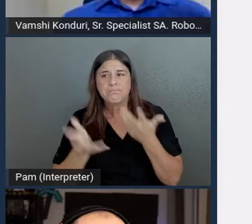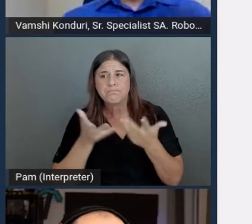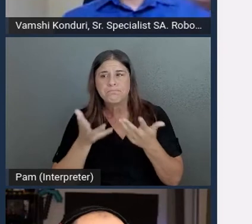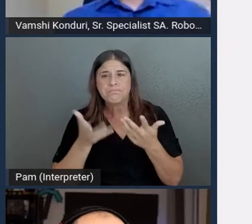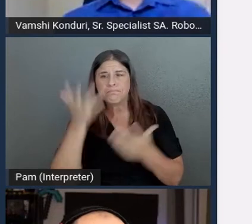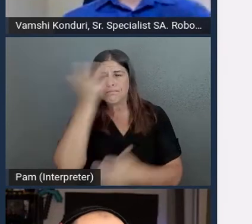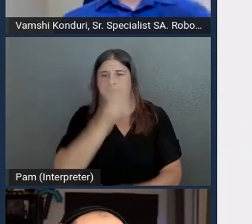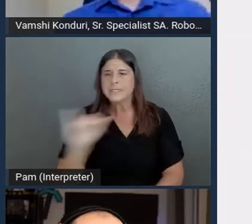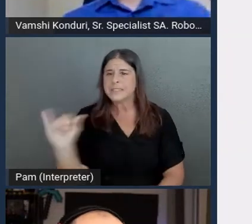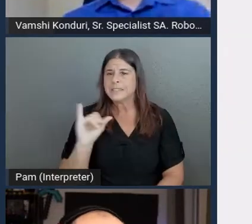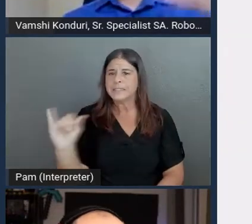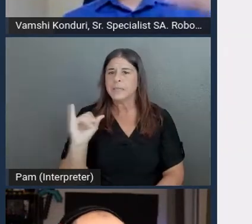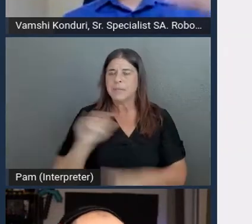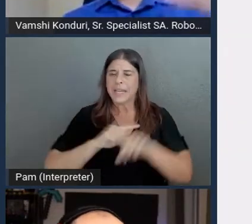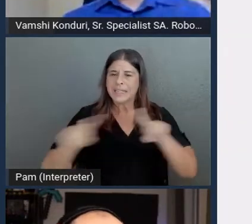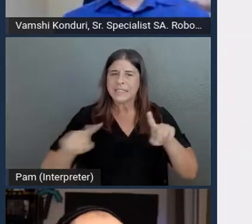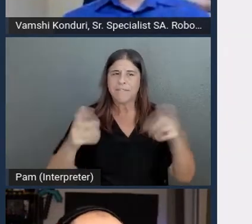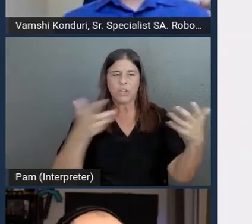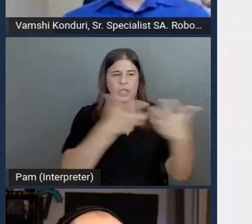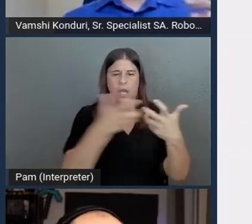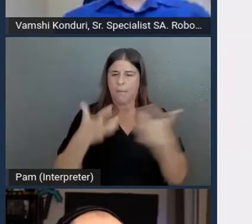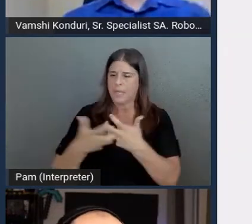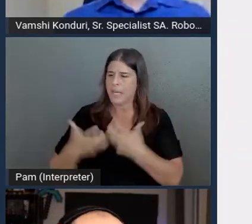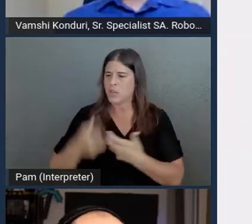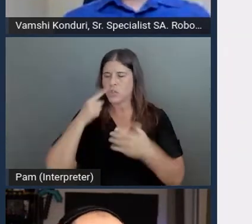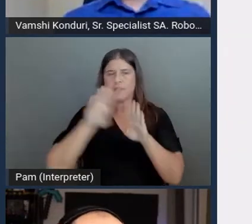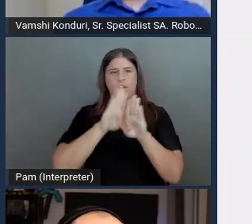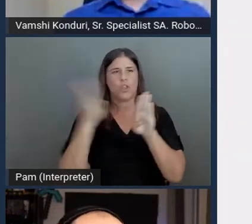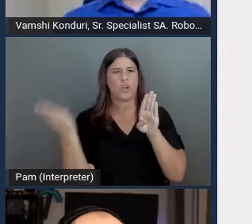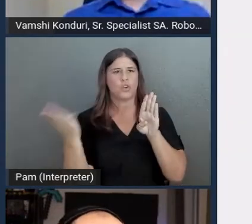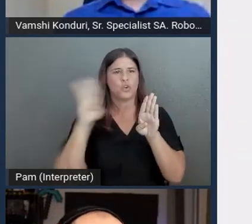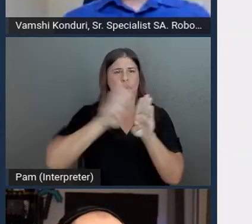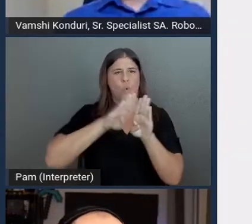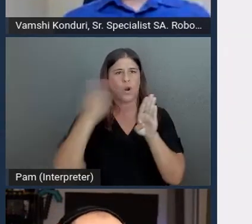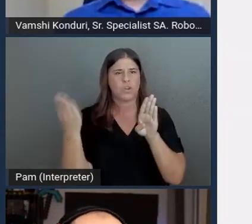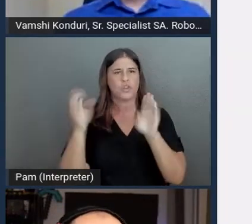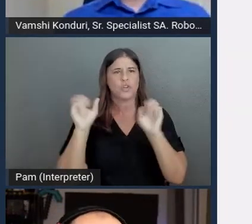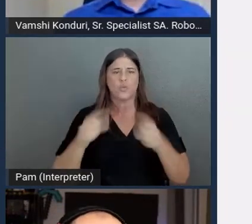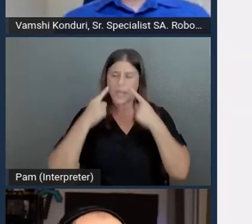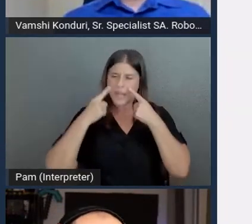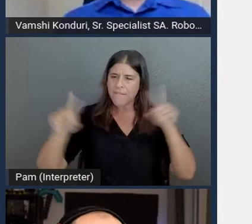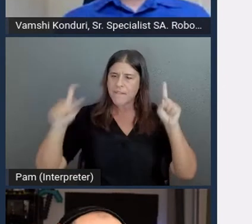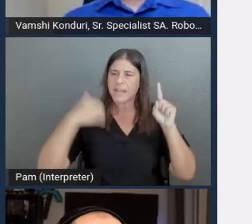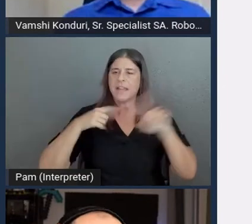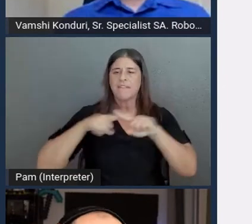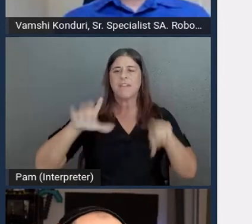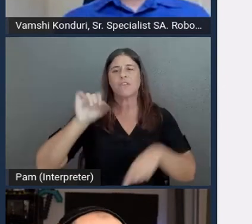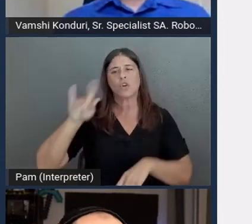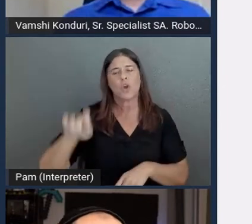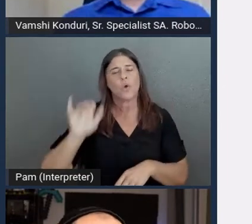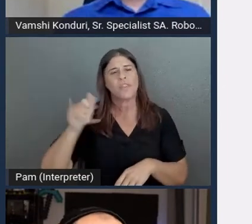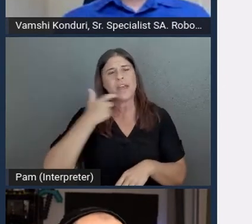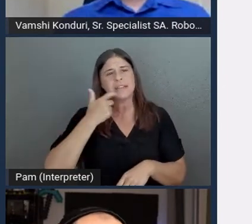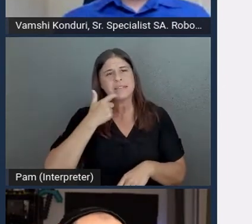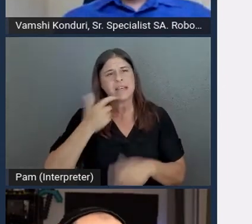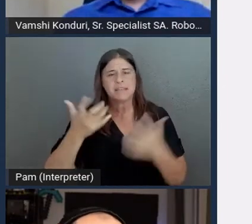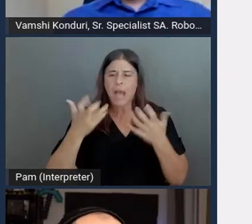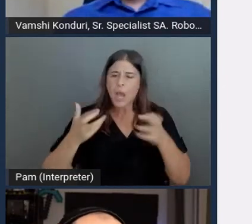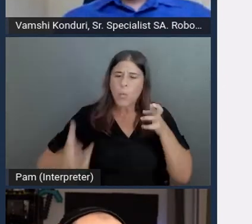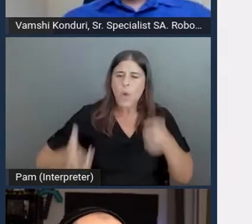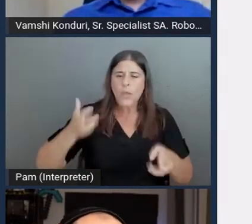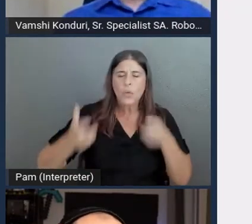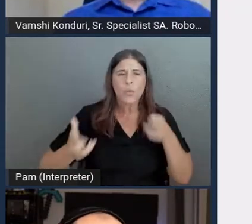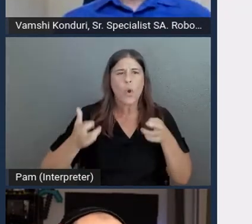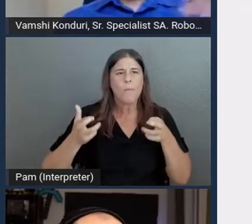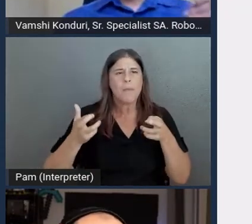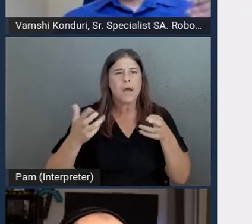simulate different combinations of door positions, you can also affect it at runtime. So you can have code that says, I want the robot to close at a certain